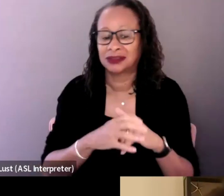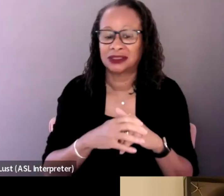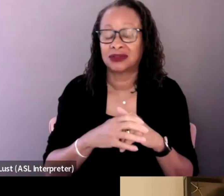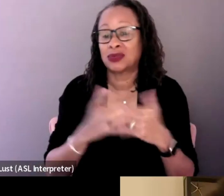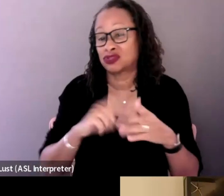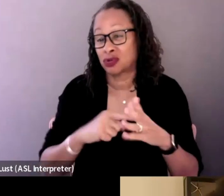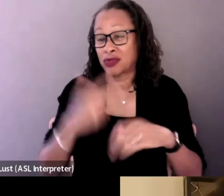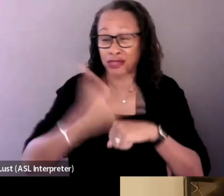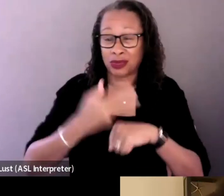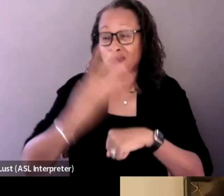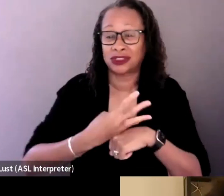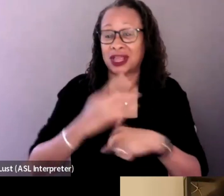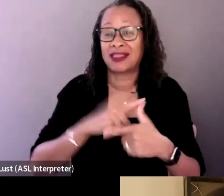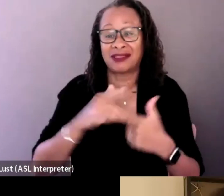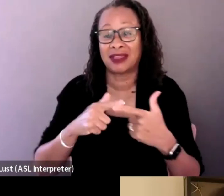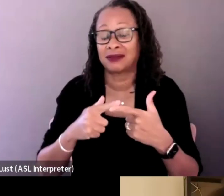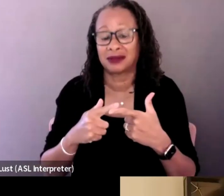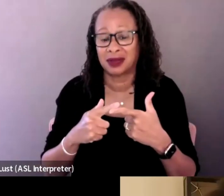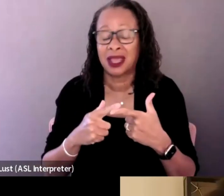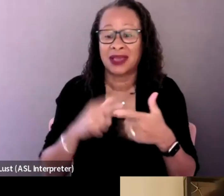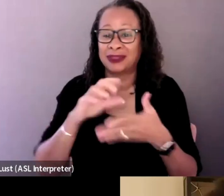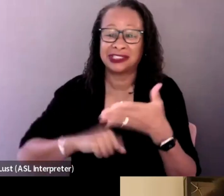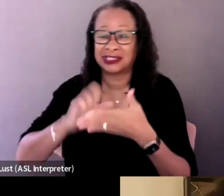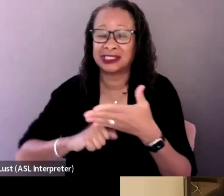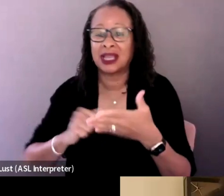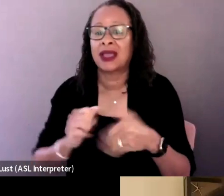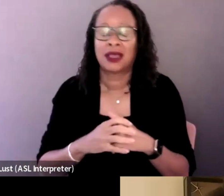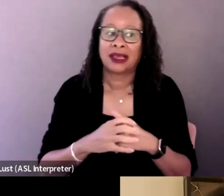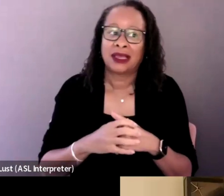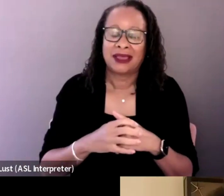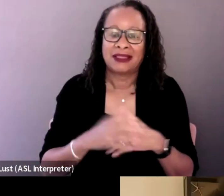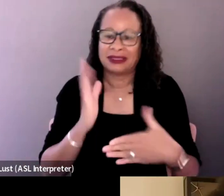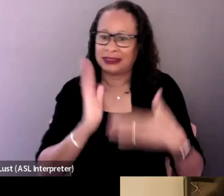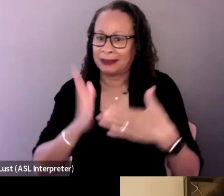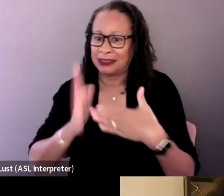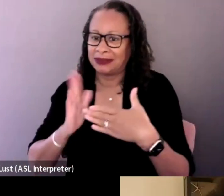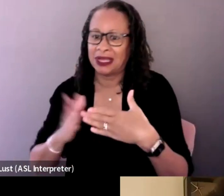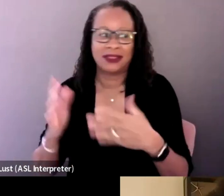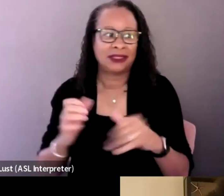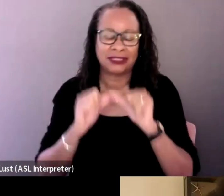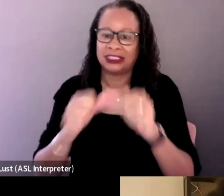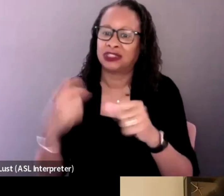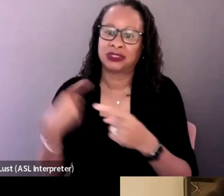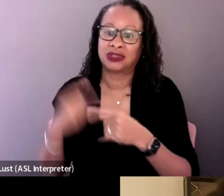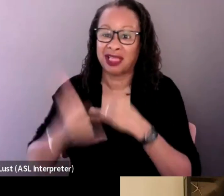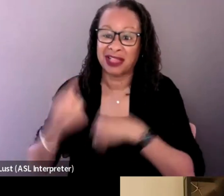then it's taken away, and I need to try and try and try. And it kept going all the way through until the last day of shooting,